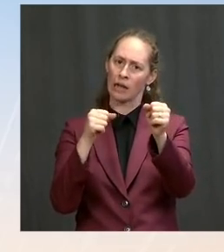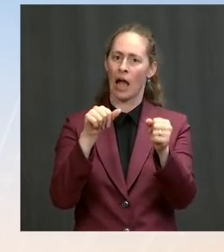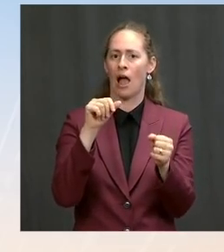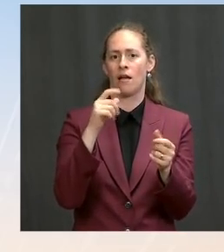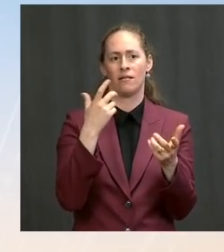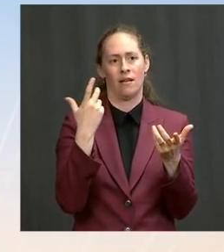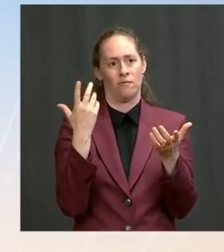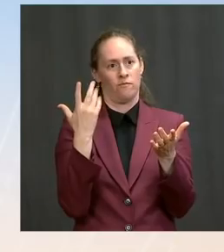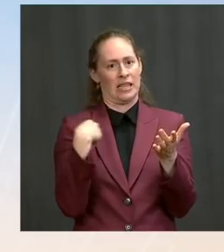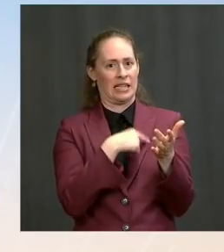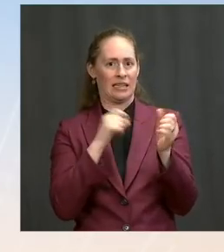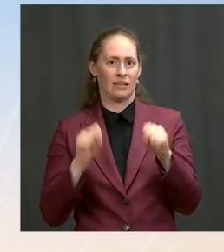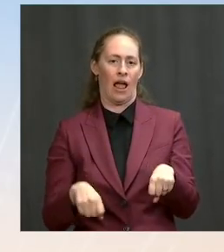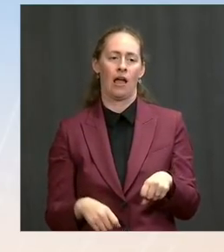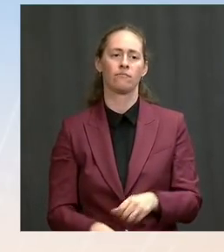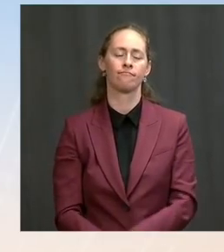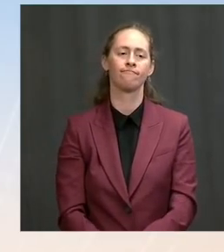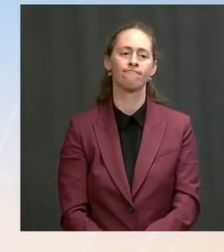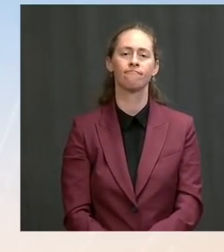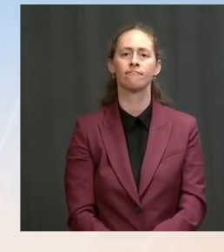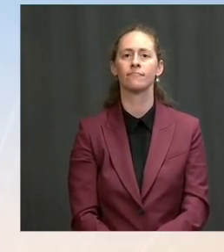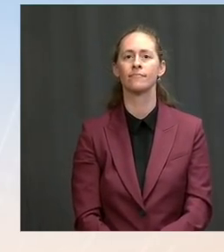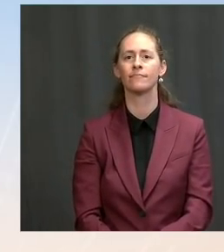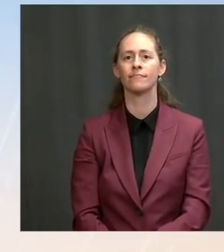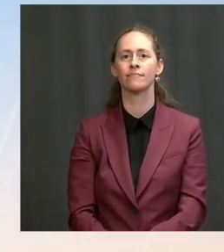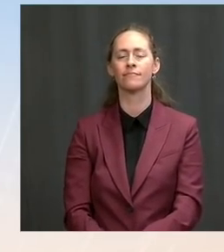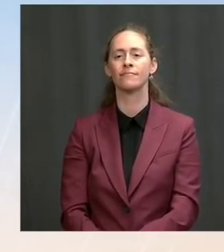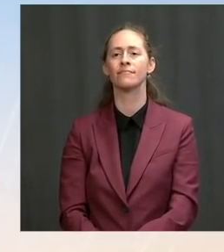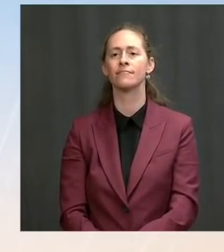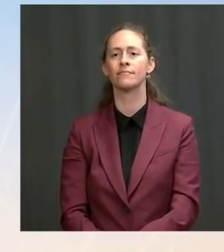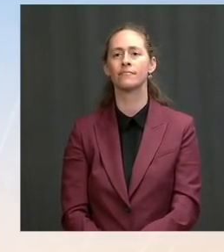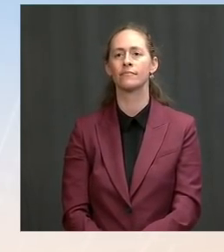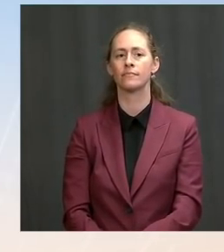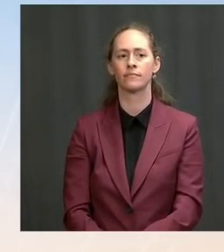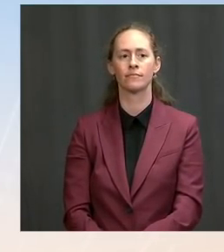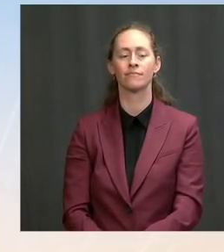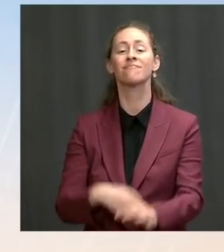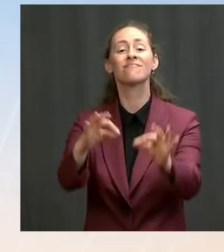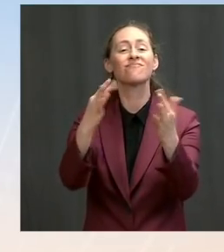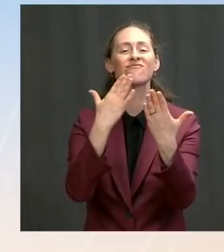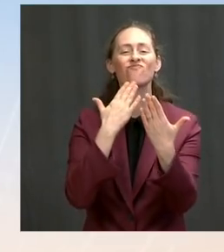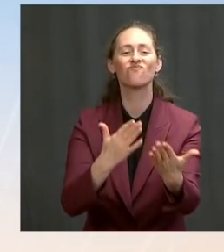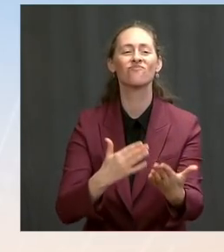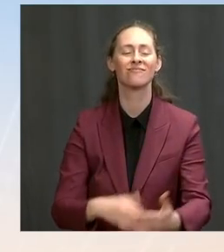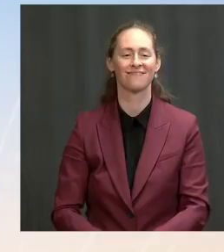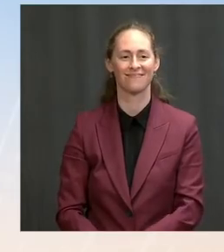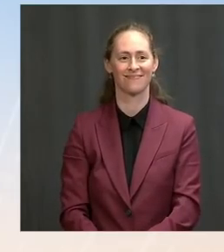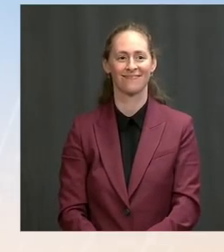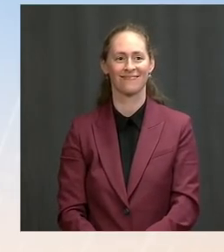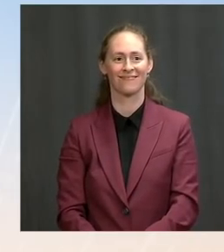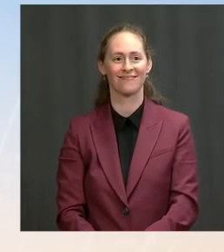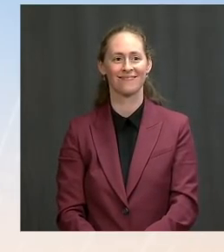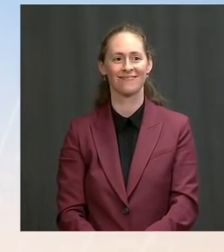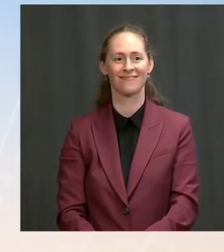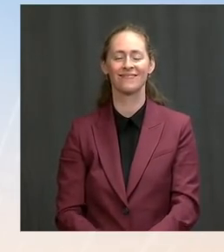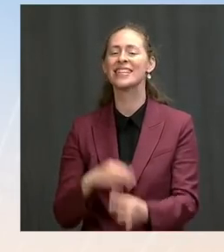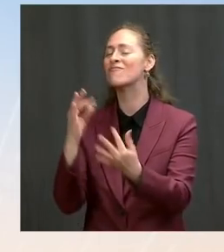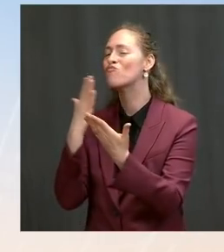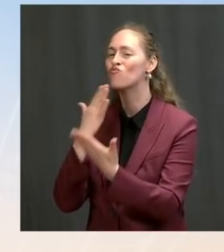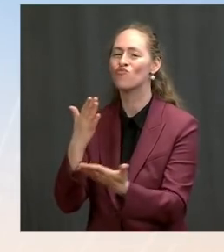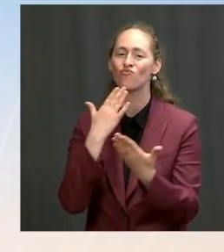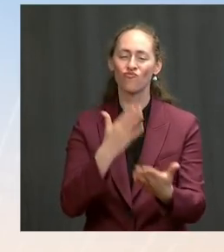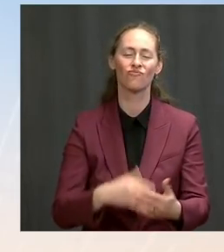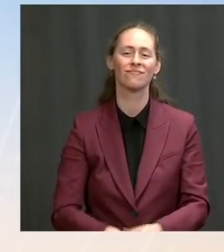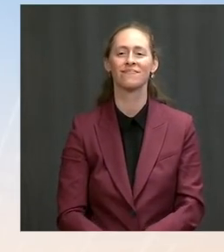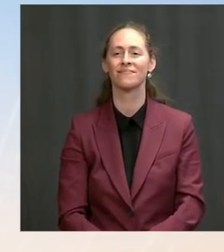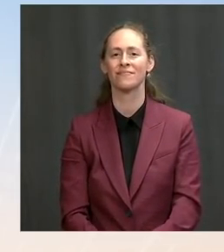term. But you can come back when we know. Right. Thank you so much, Administrator Regan. Appreciate you taking the time today. Thank you. Thank you. Thank you